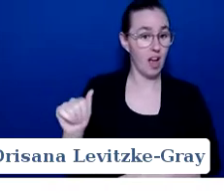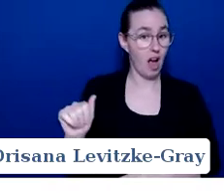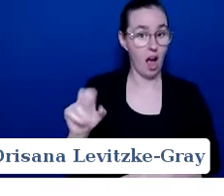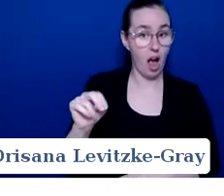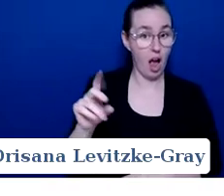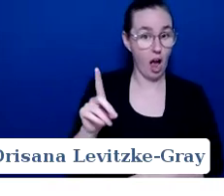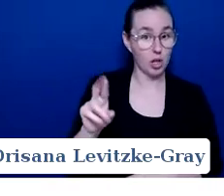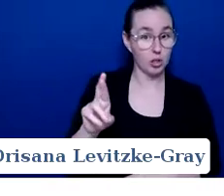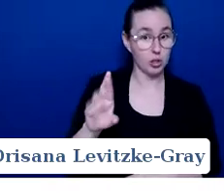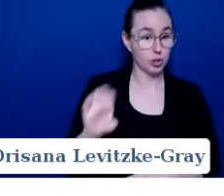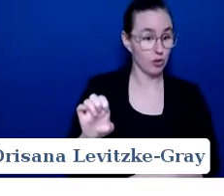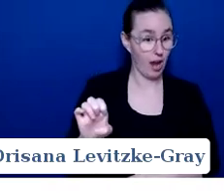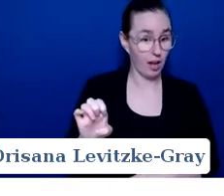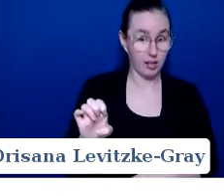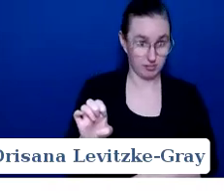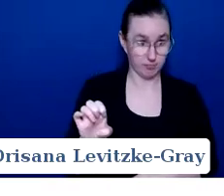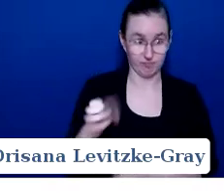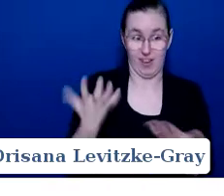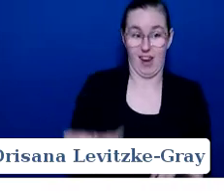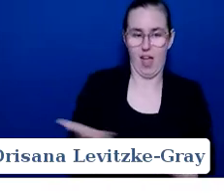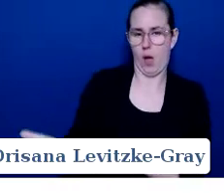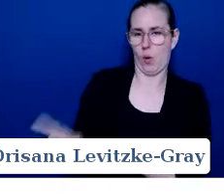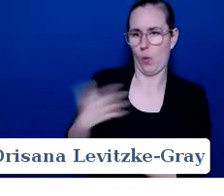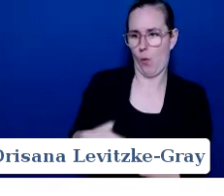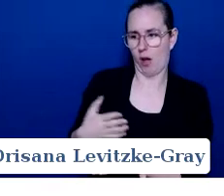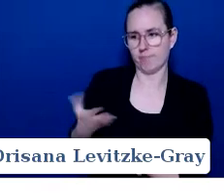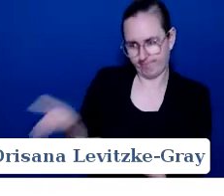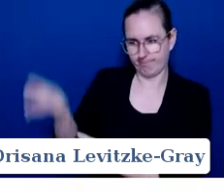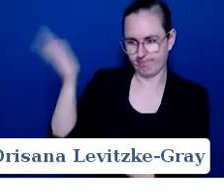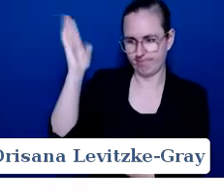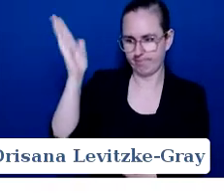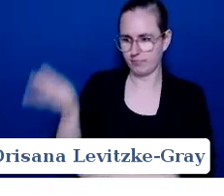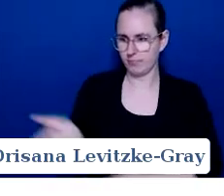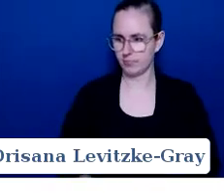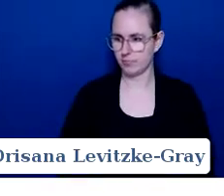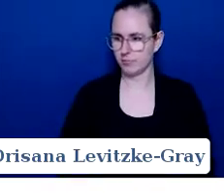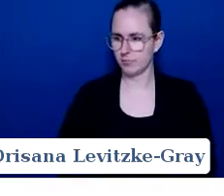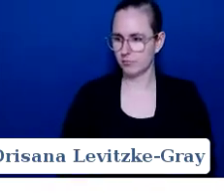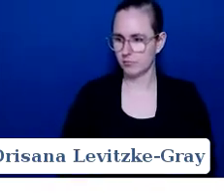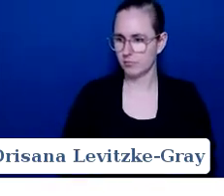I can say yes. Yes. Okay. So just I cannot put the video because the host